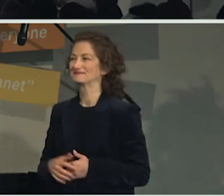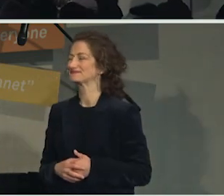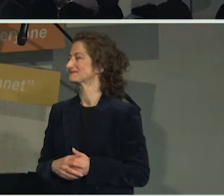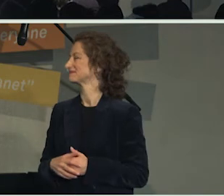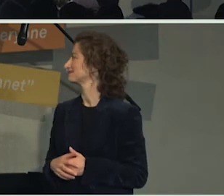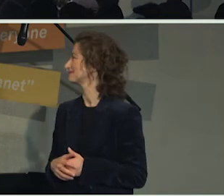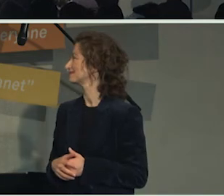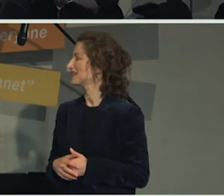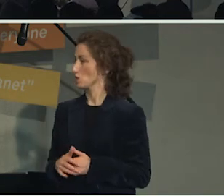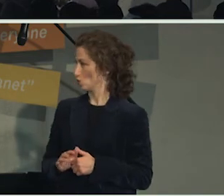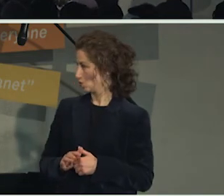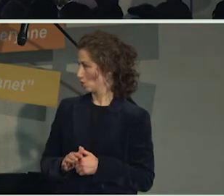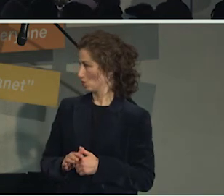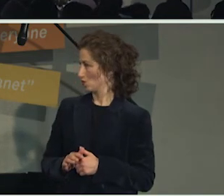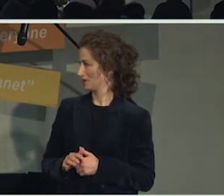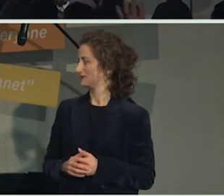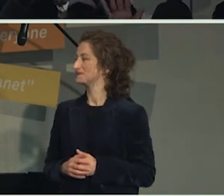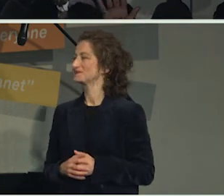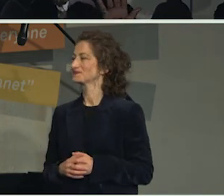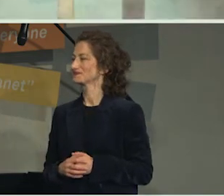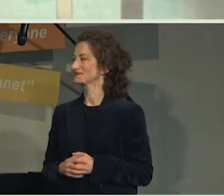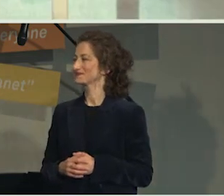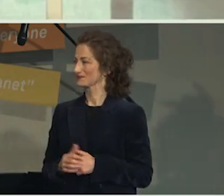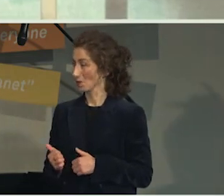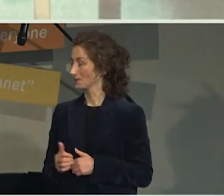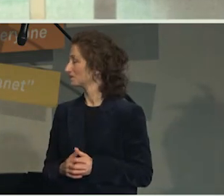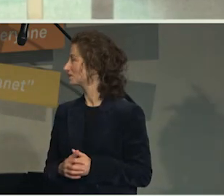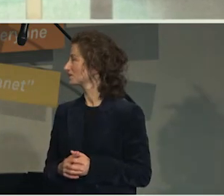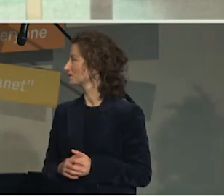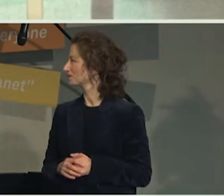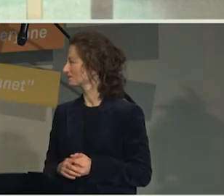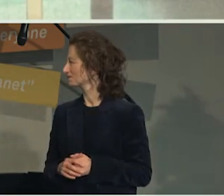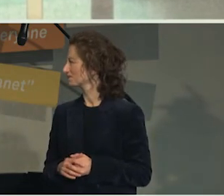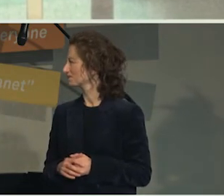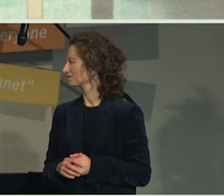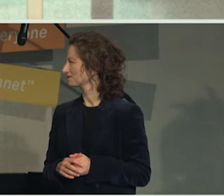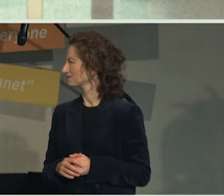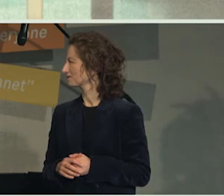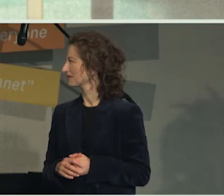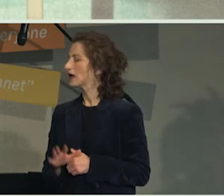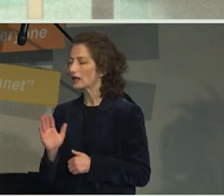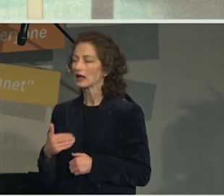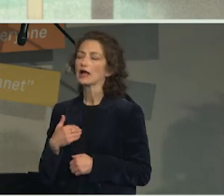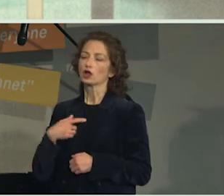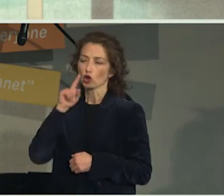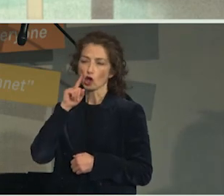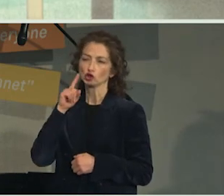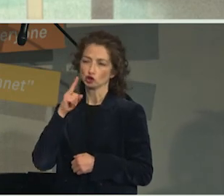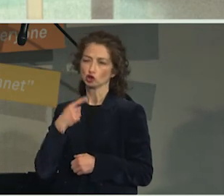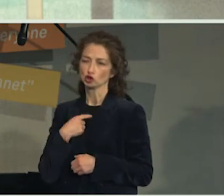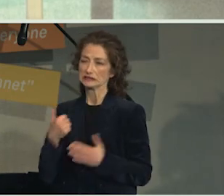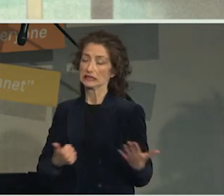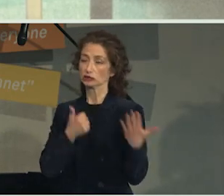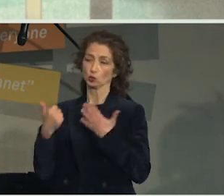Yes, fun area. Y'all turn, I love it. Anyway, I was living in Bonn for 3 months. I was taking German classes every day, 6 hours a